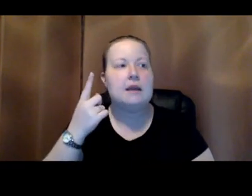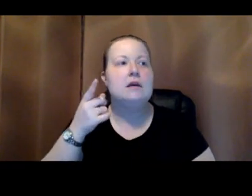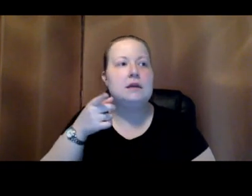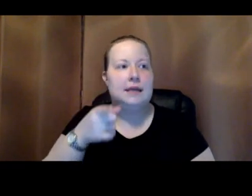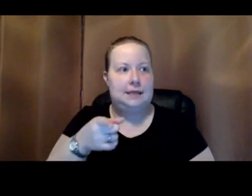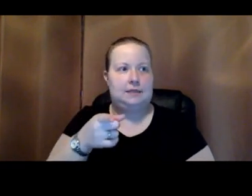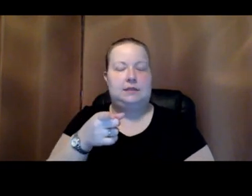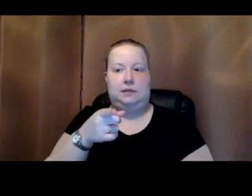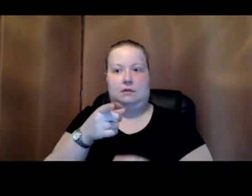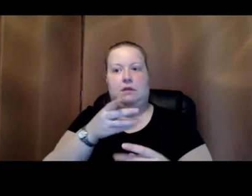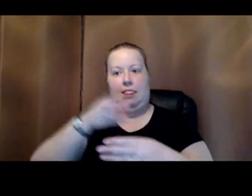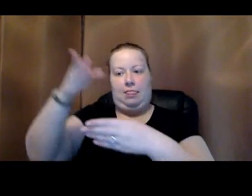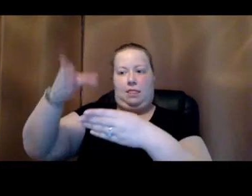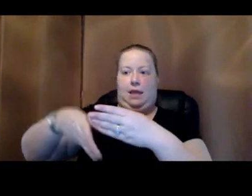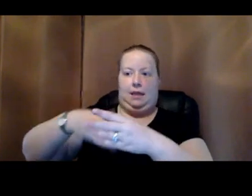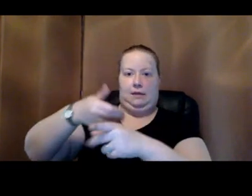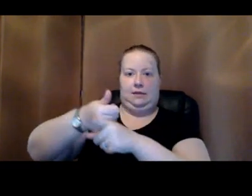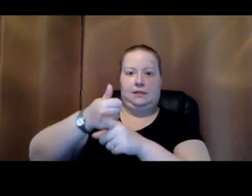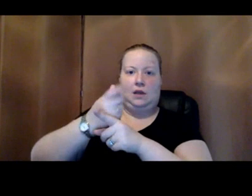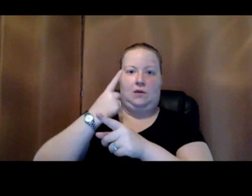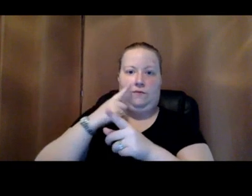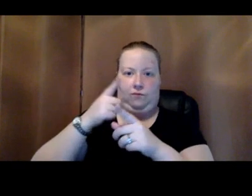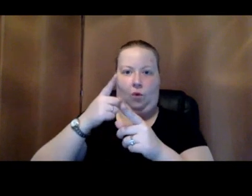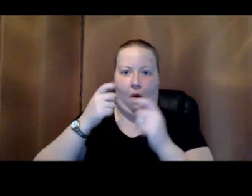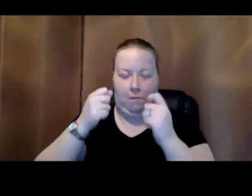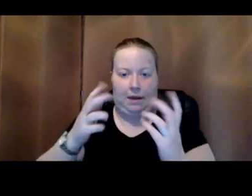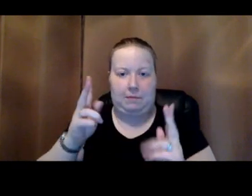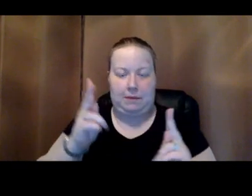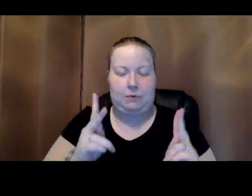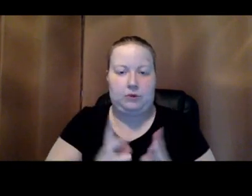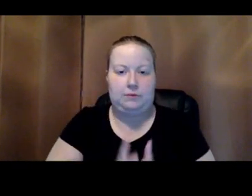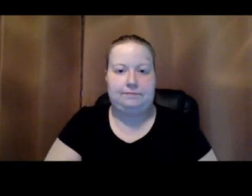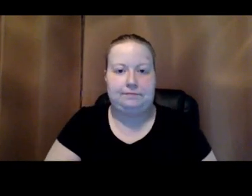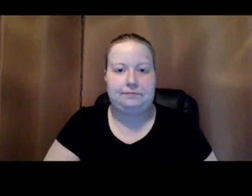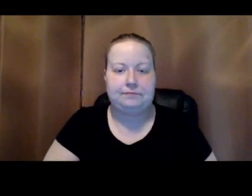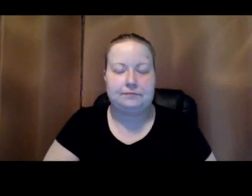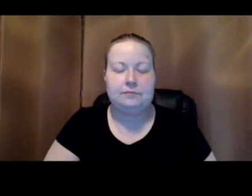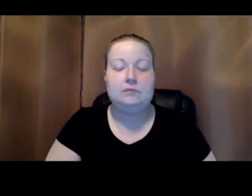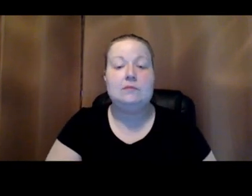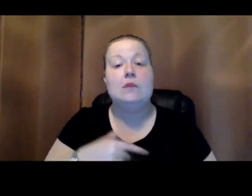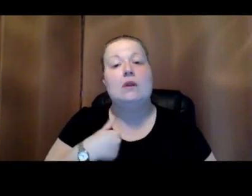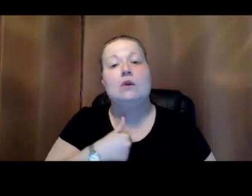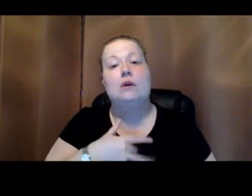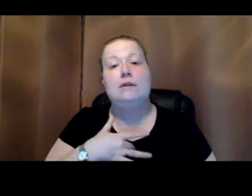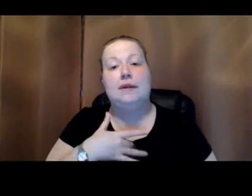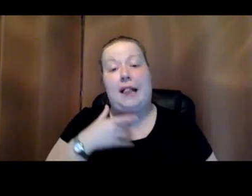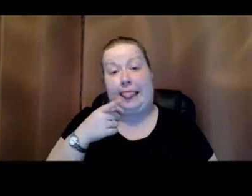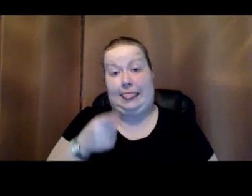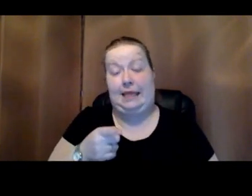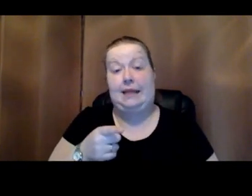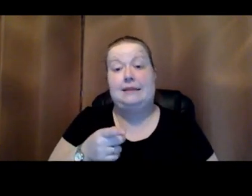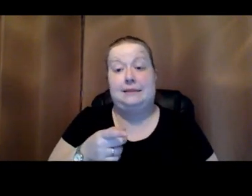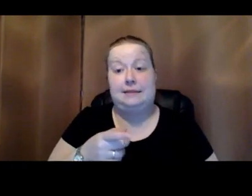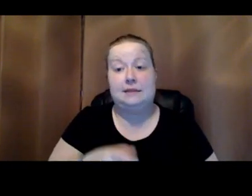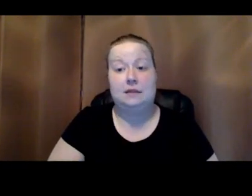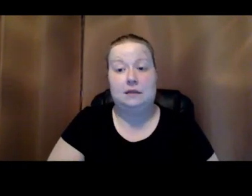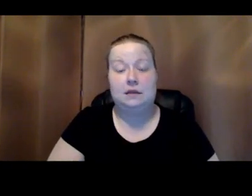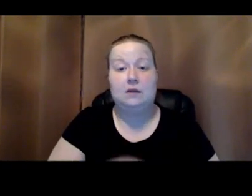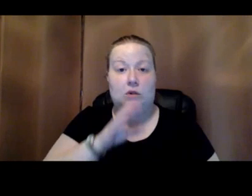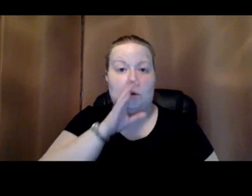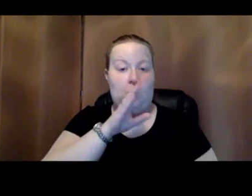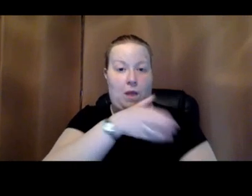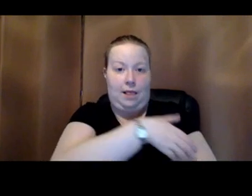in itself for many people. And we think this ultimately is what's going to